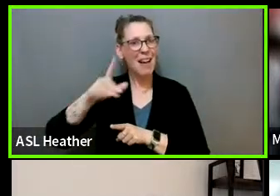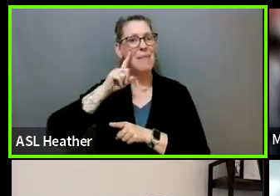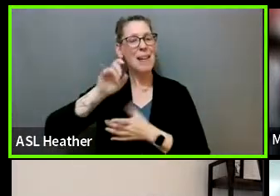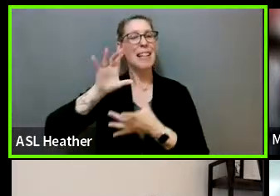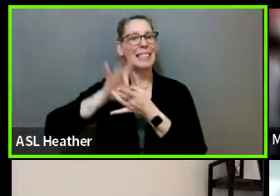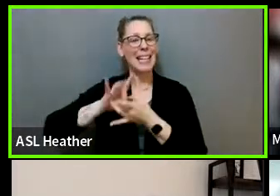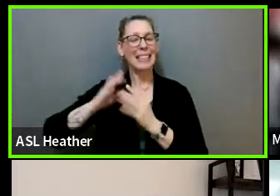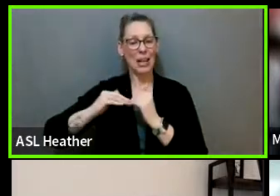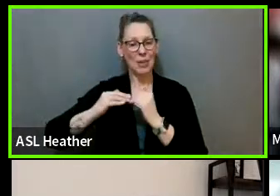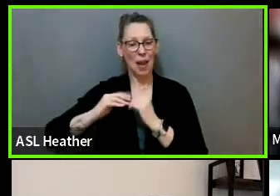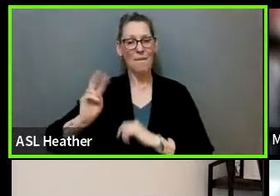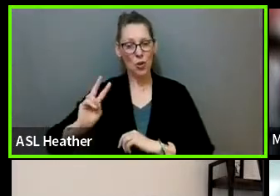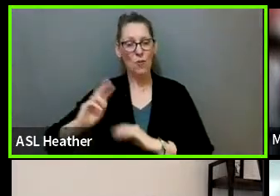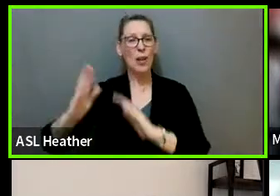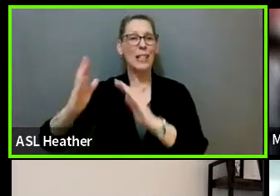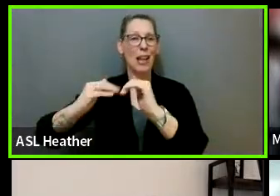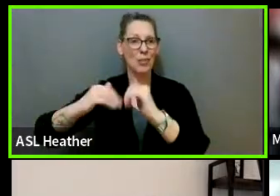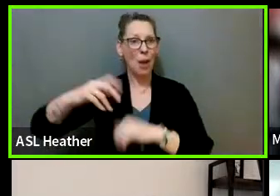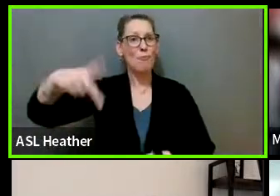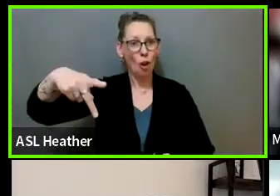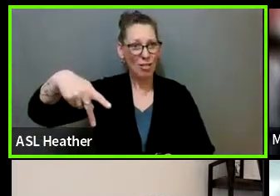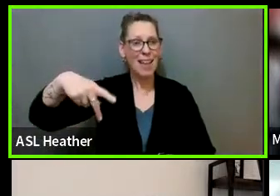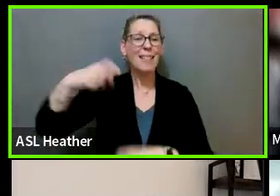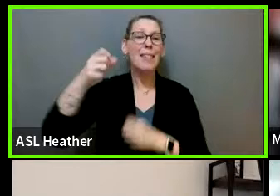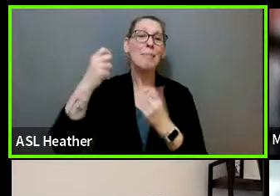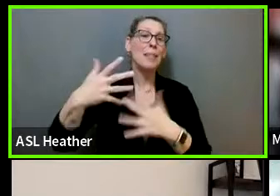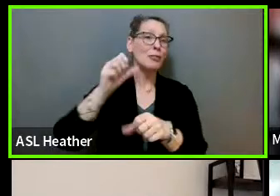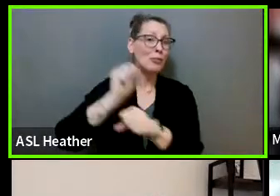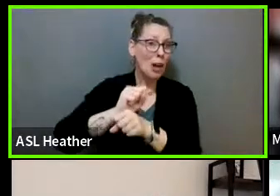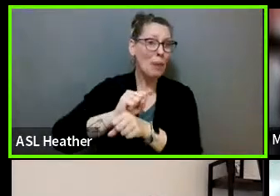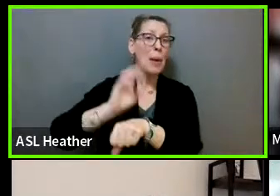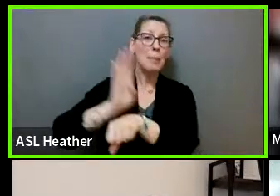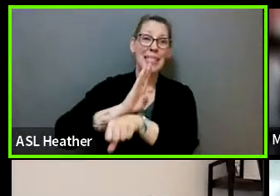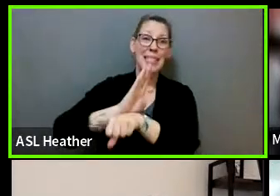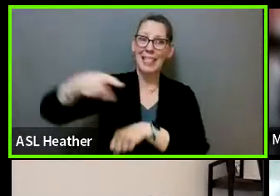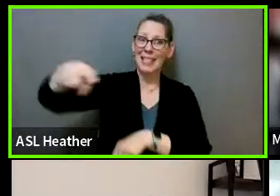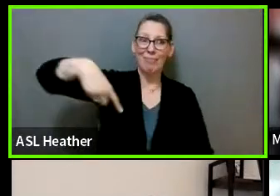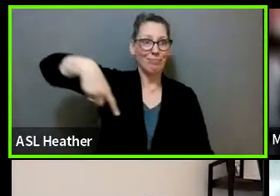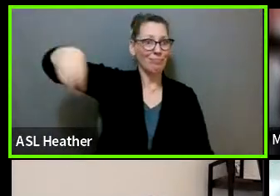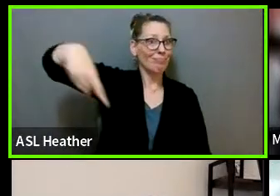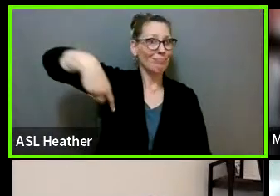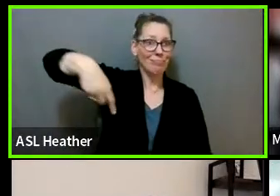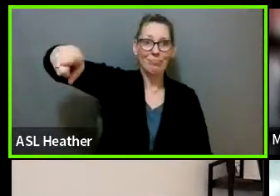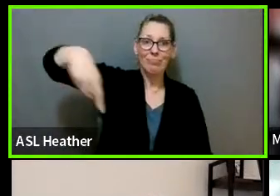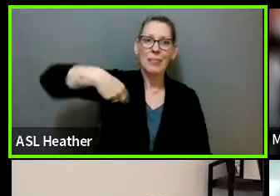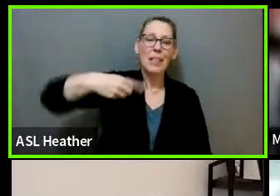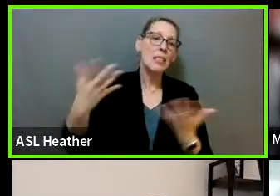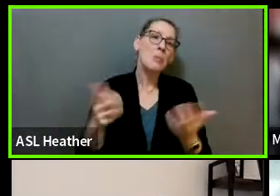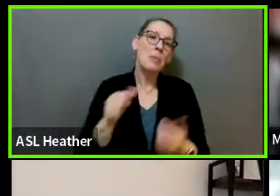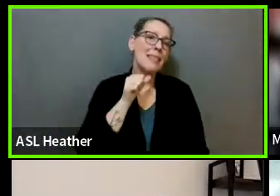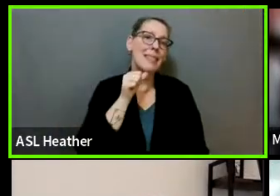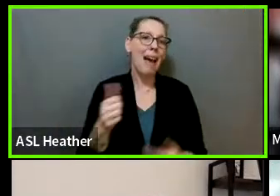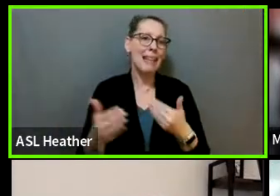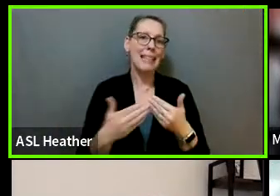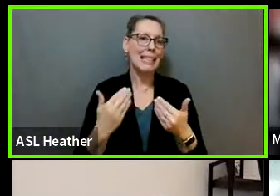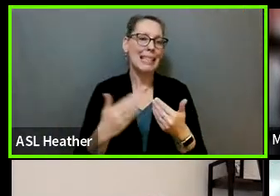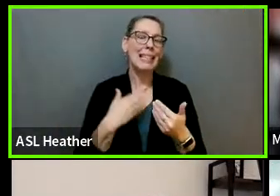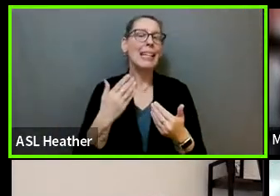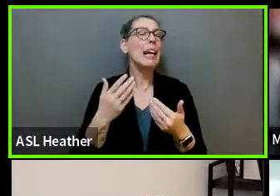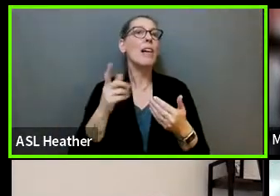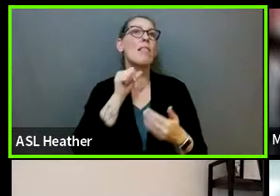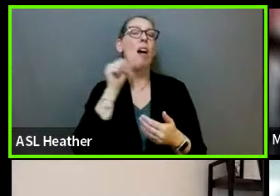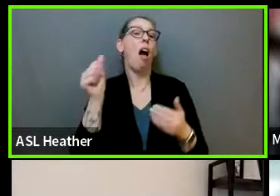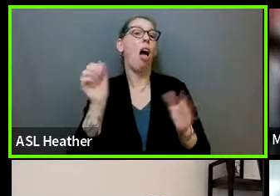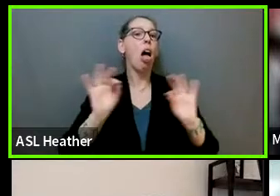with downtown Portland and a lot of jobs and businesses right in that corridor. So it's not super convenient to go around to